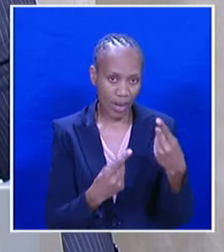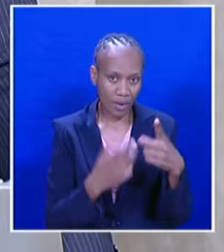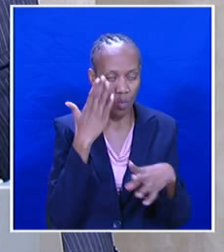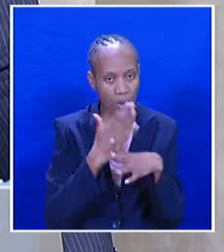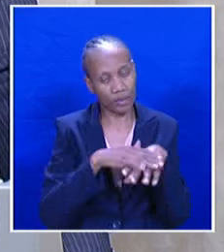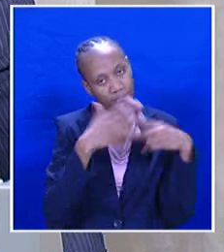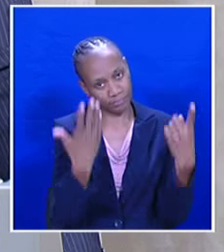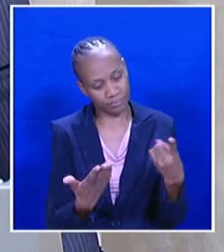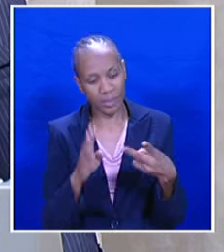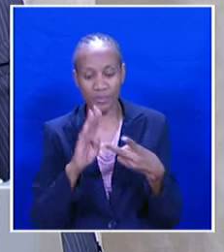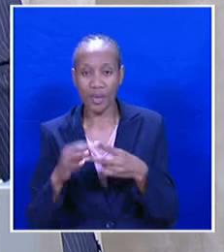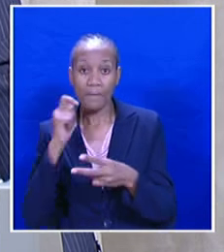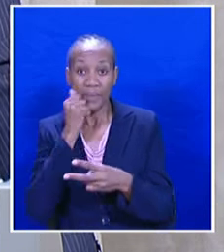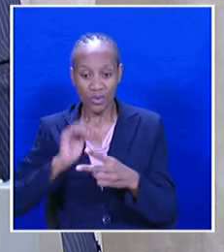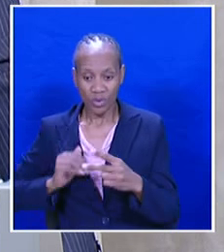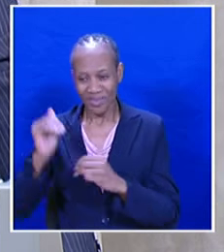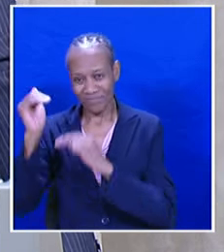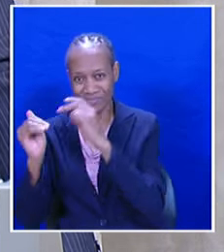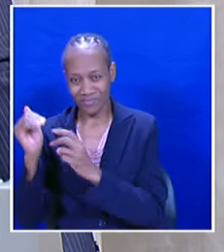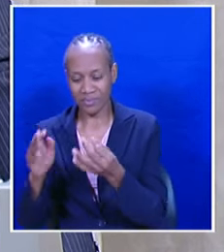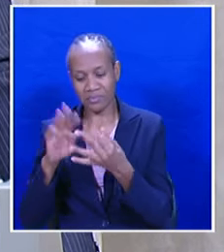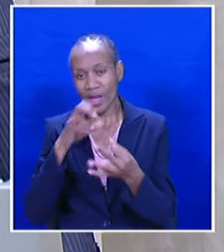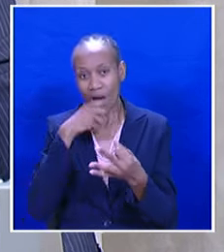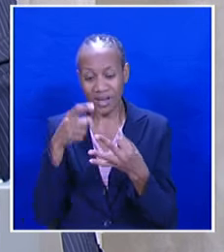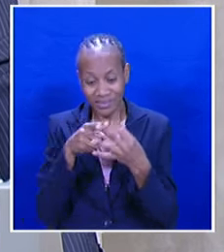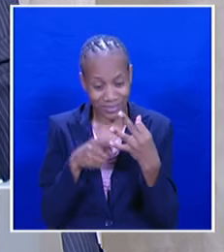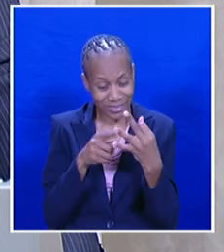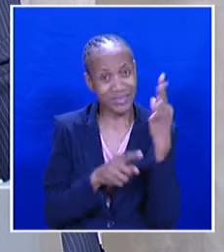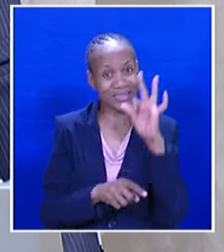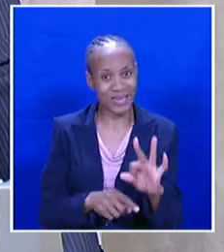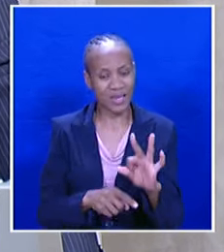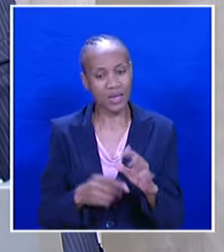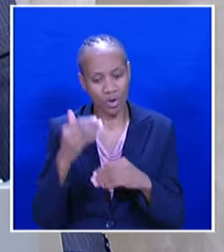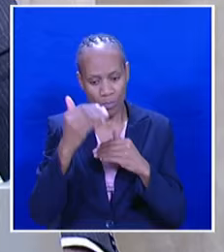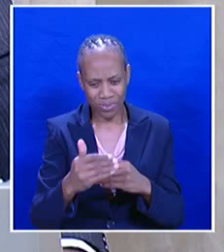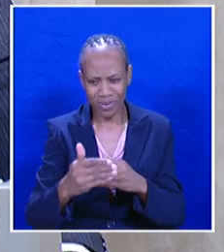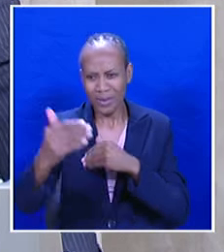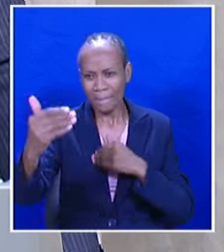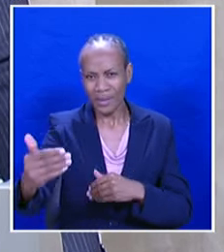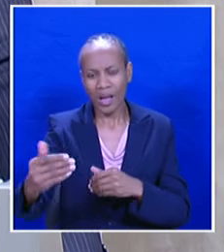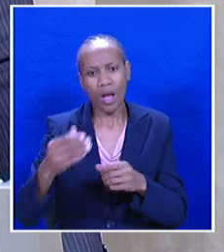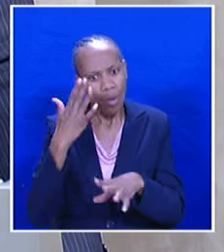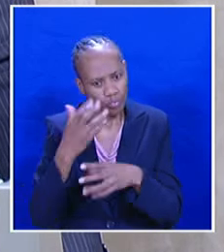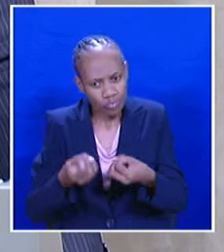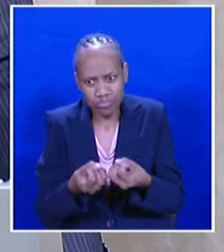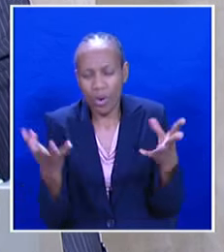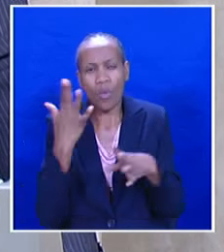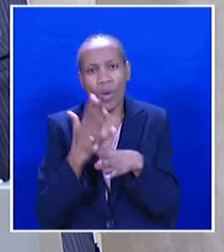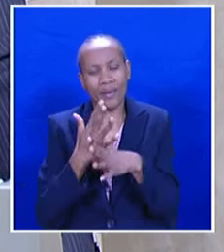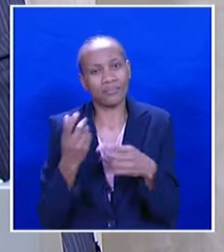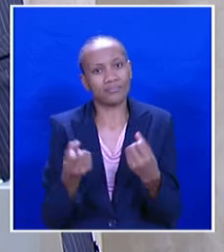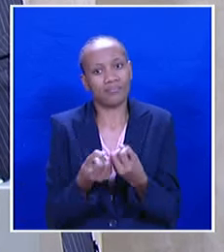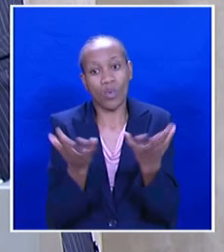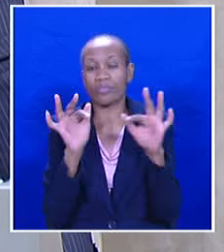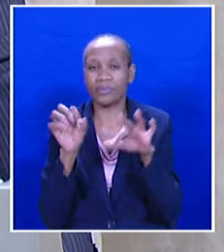inequality and poverty through provision of short-term and medium to medium-term work opportunities. To ensure that